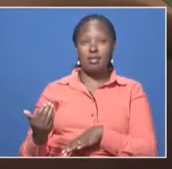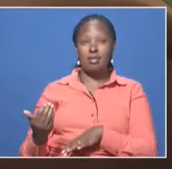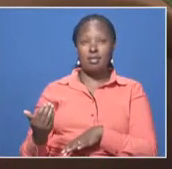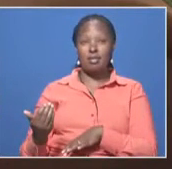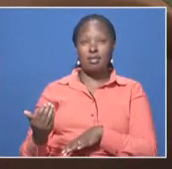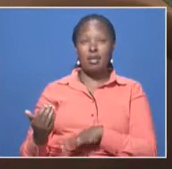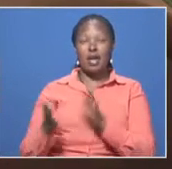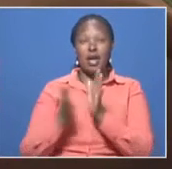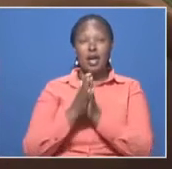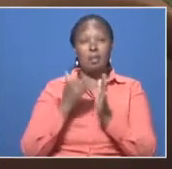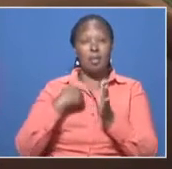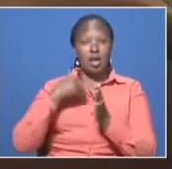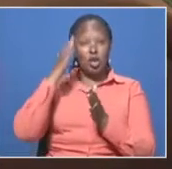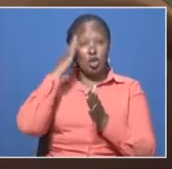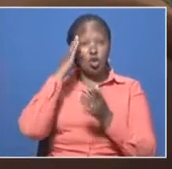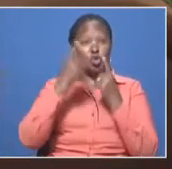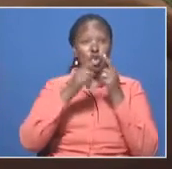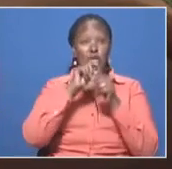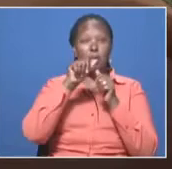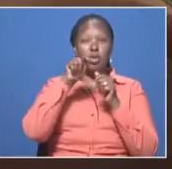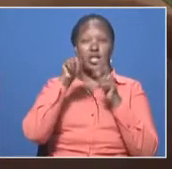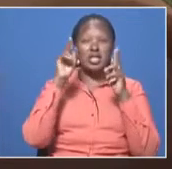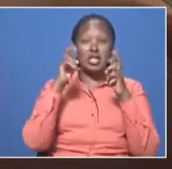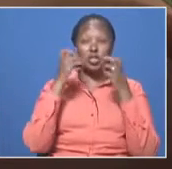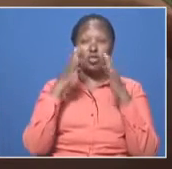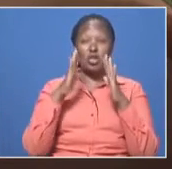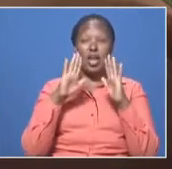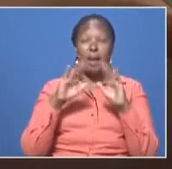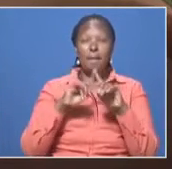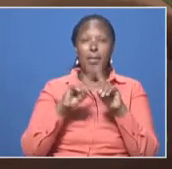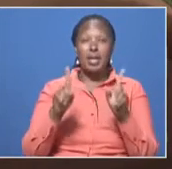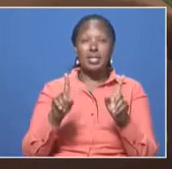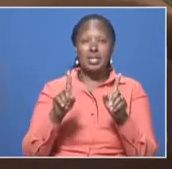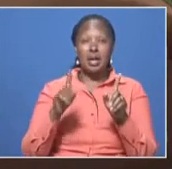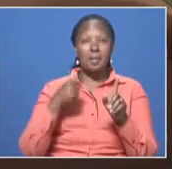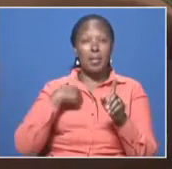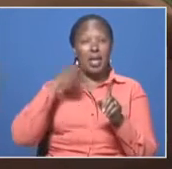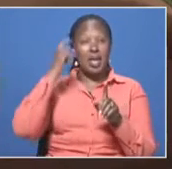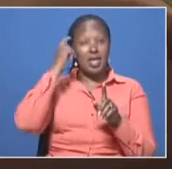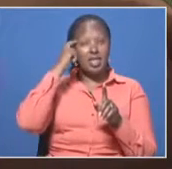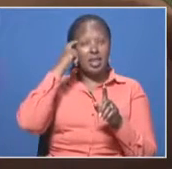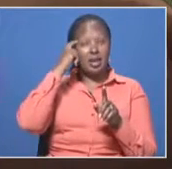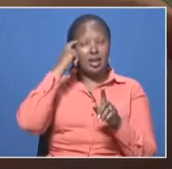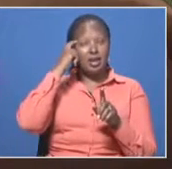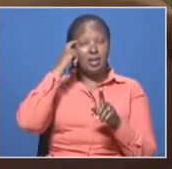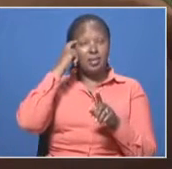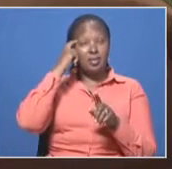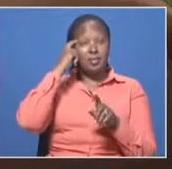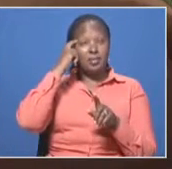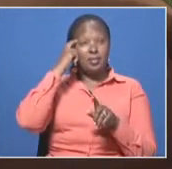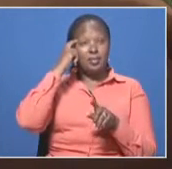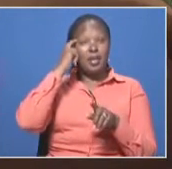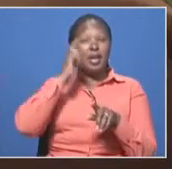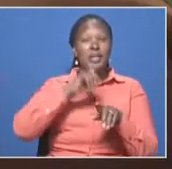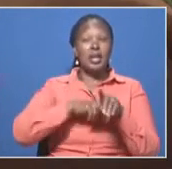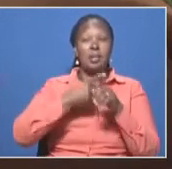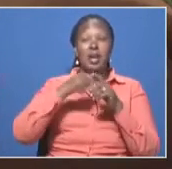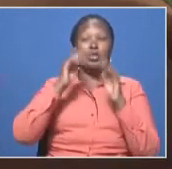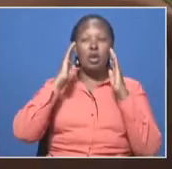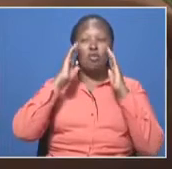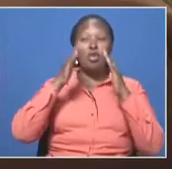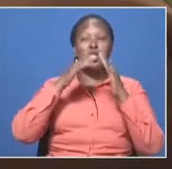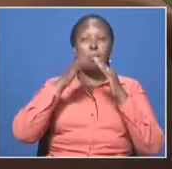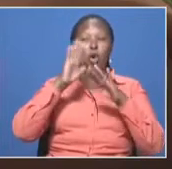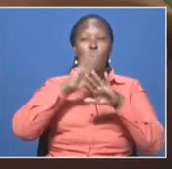And I know she's talked about this issue. Mm. However, I think when we try and focus in too much